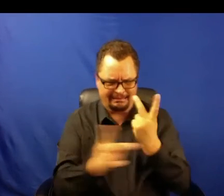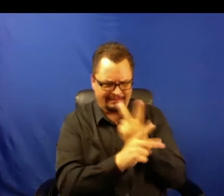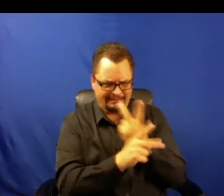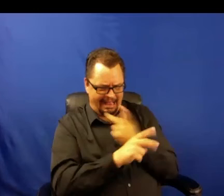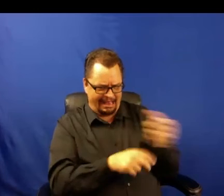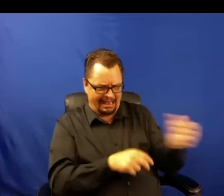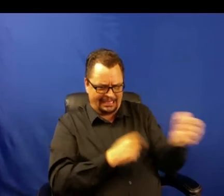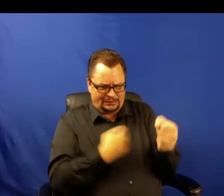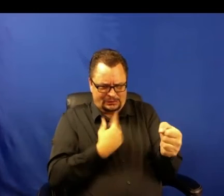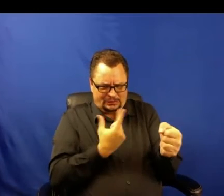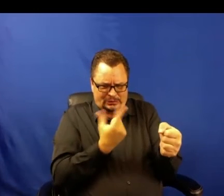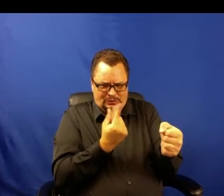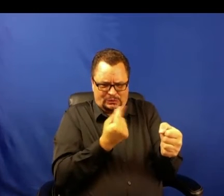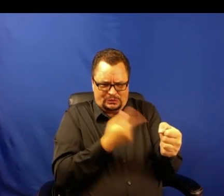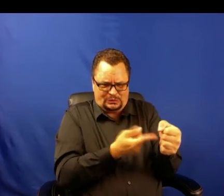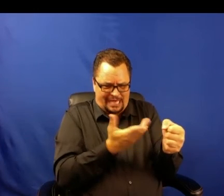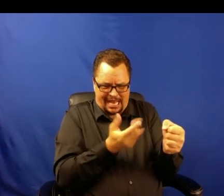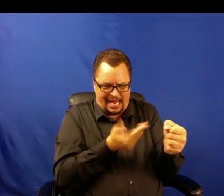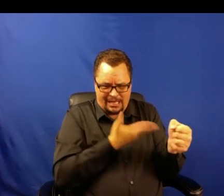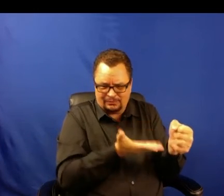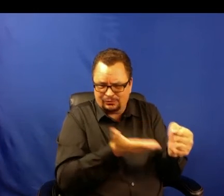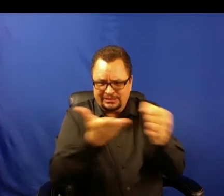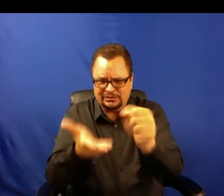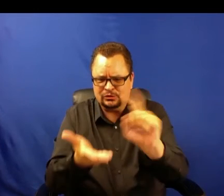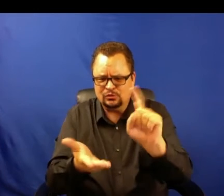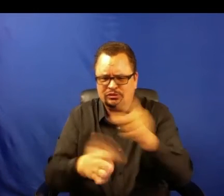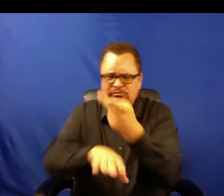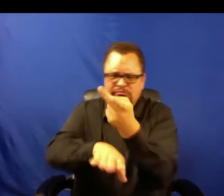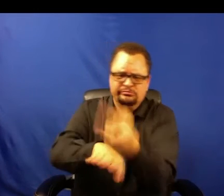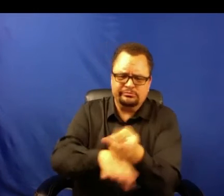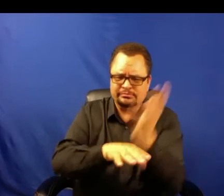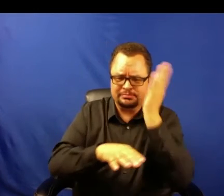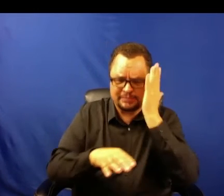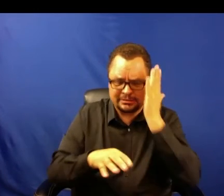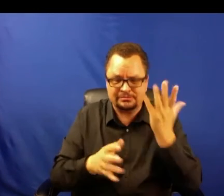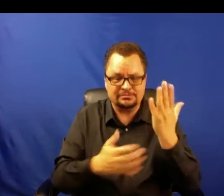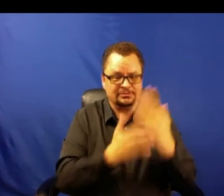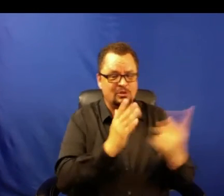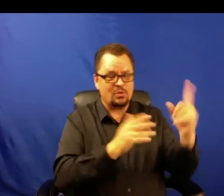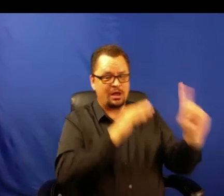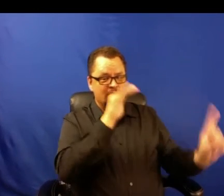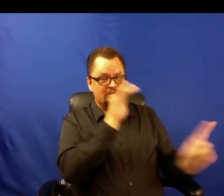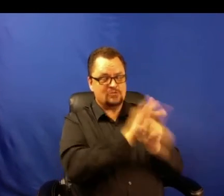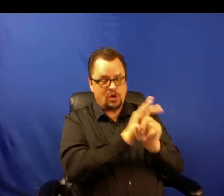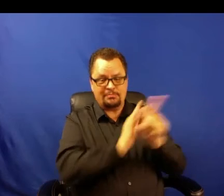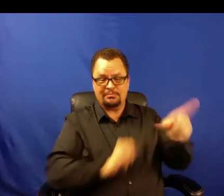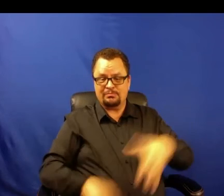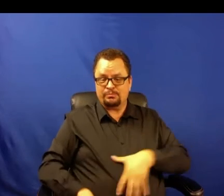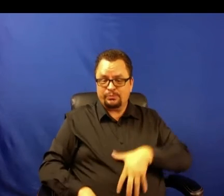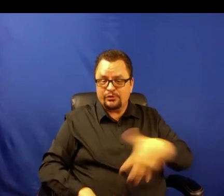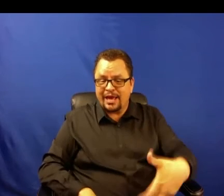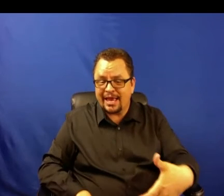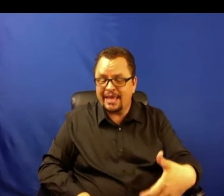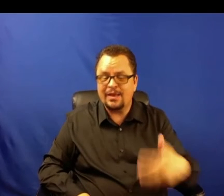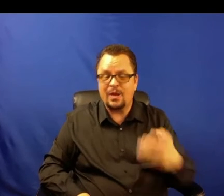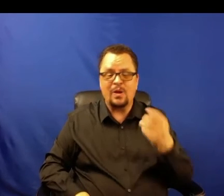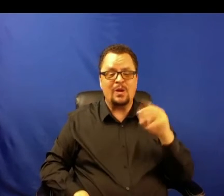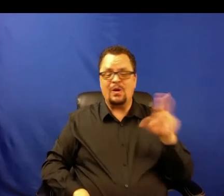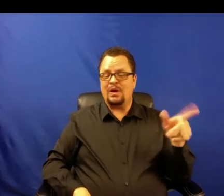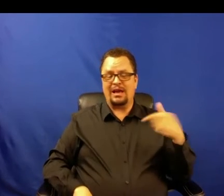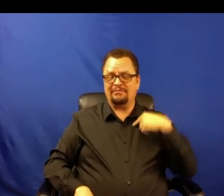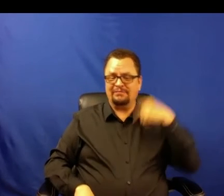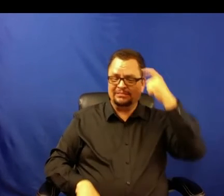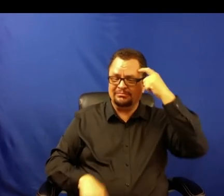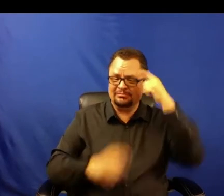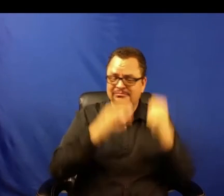the hospitals are still prepared and ready for you to show up. This is not to indicate in any way that you shouldn't